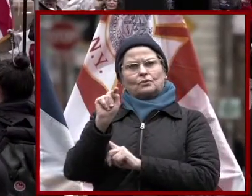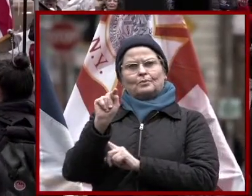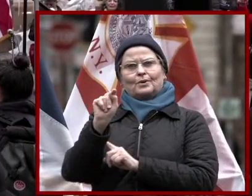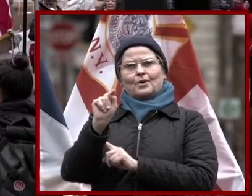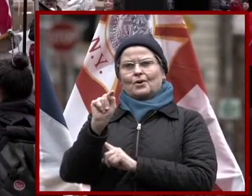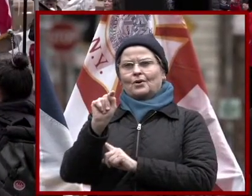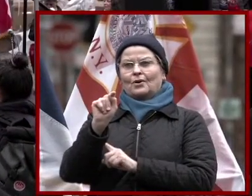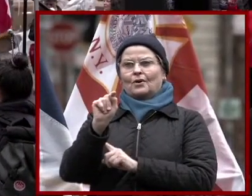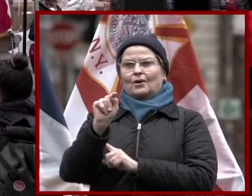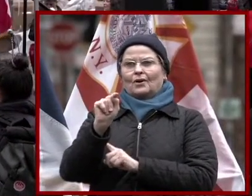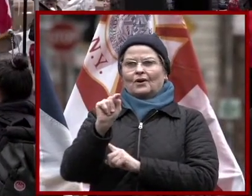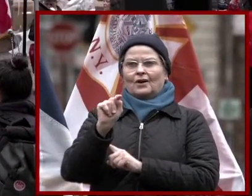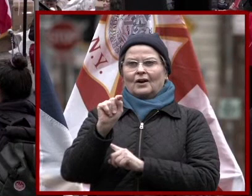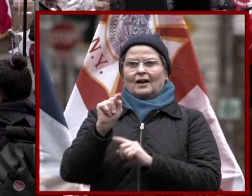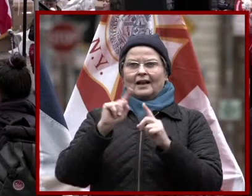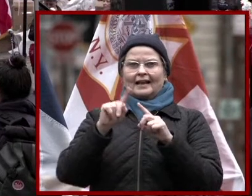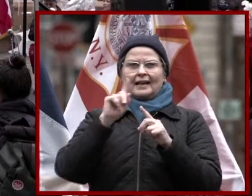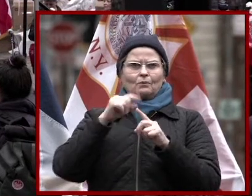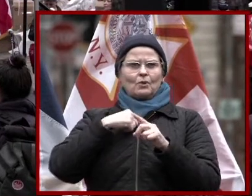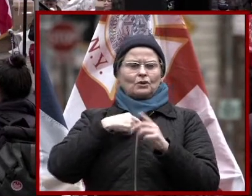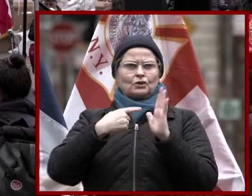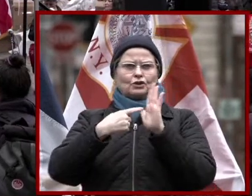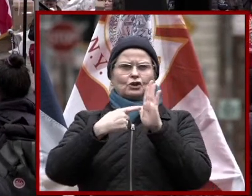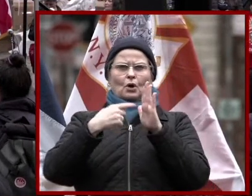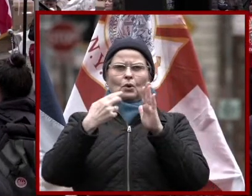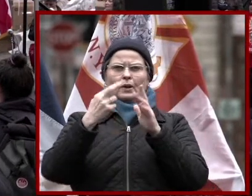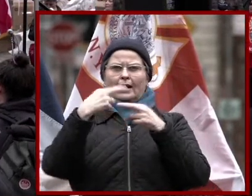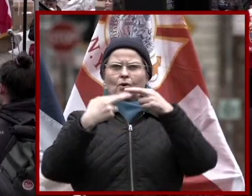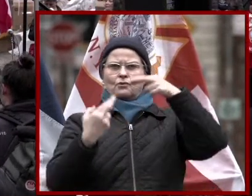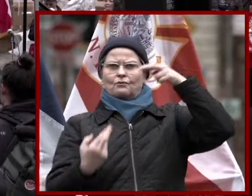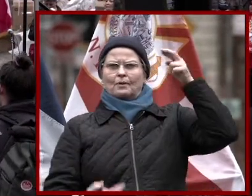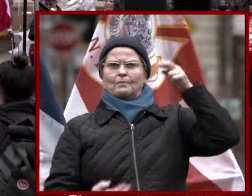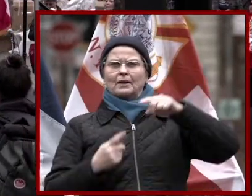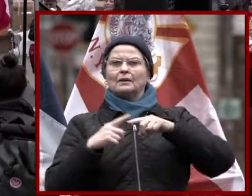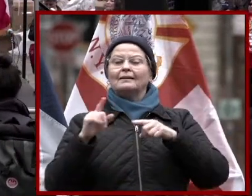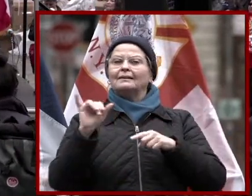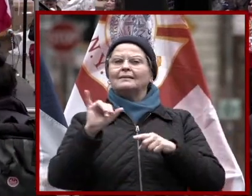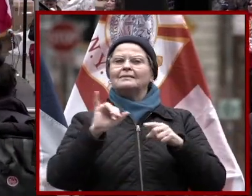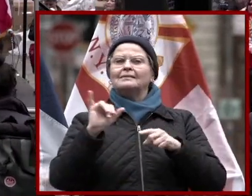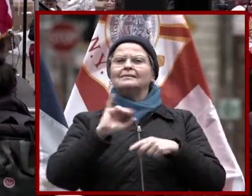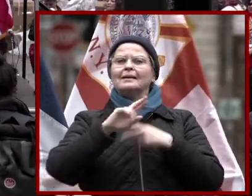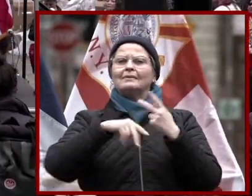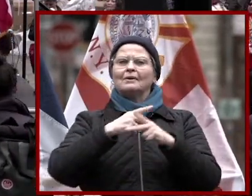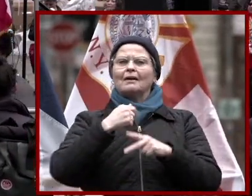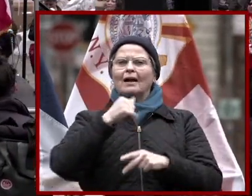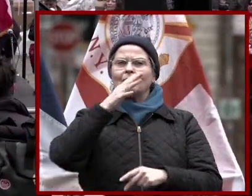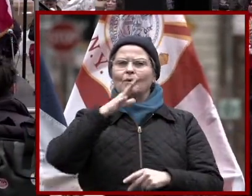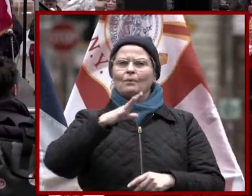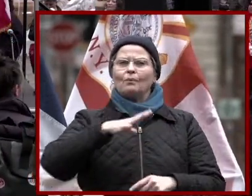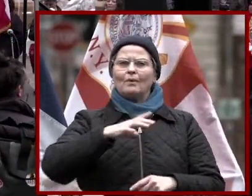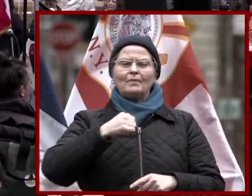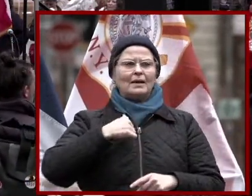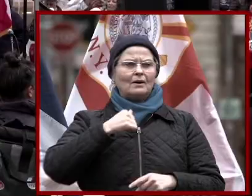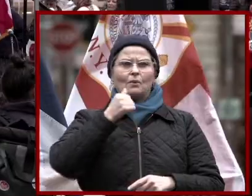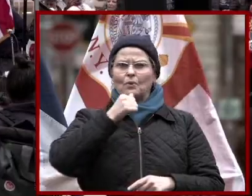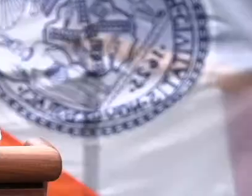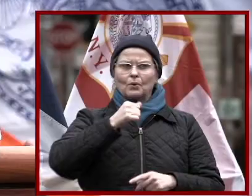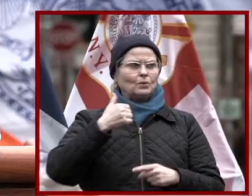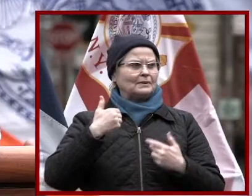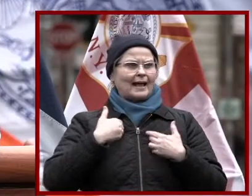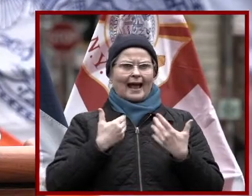inspiring, evoking the image of a ribbon of the type that the women and girls who were here might have had in their hands at the moment of the